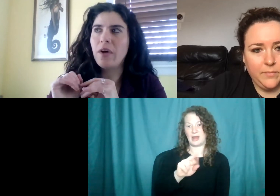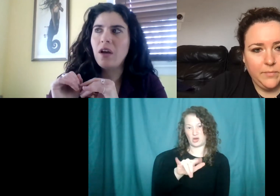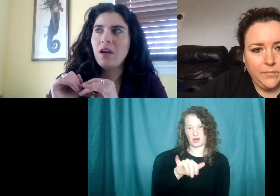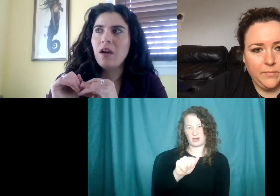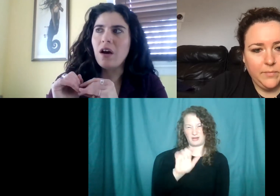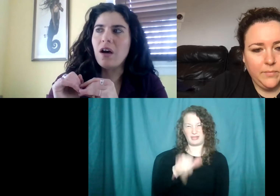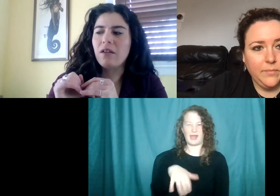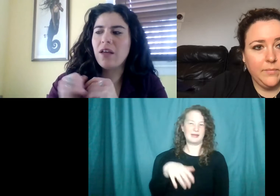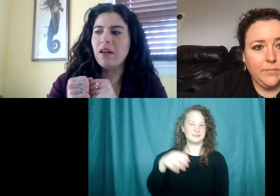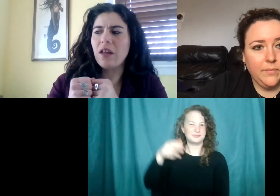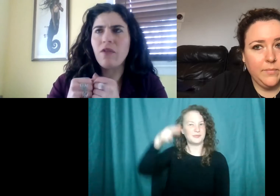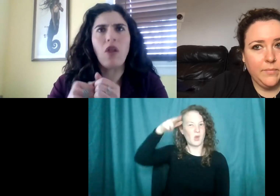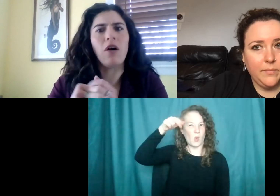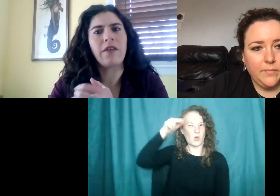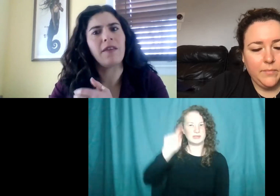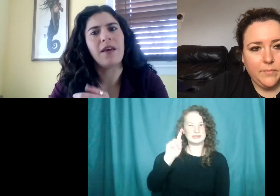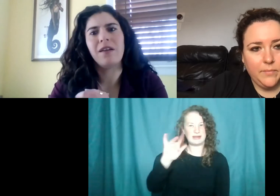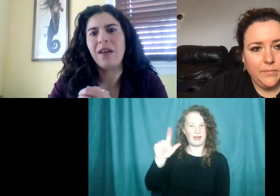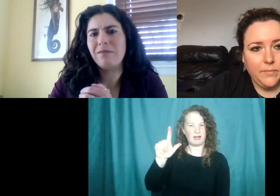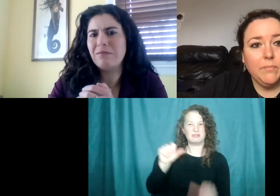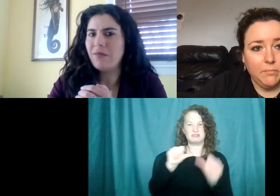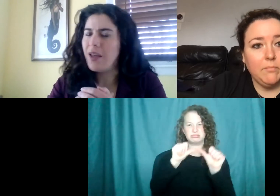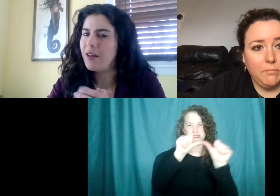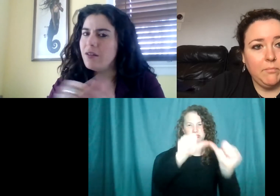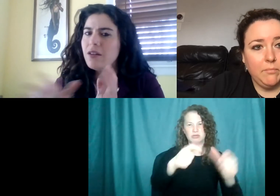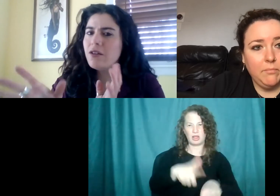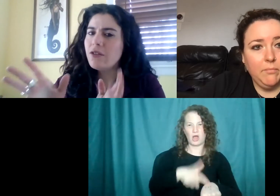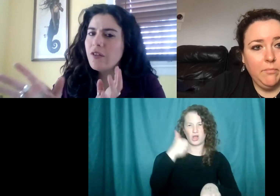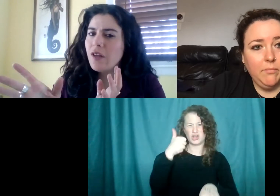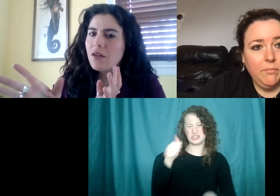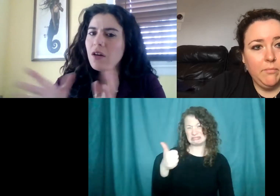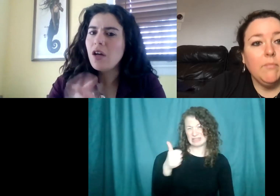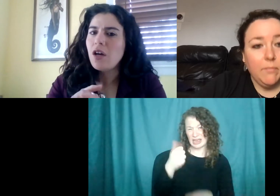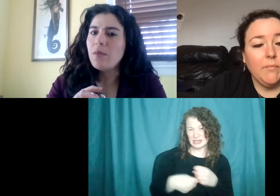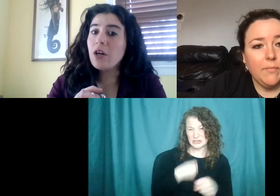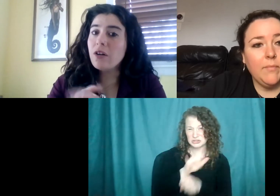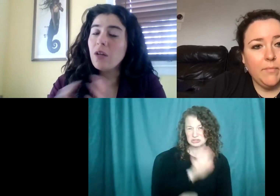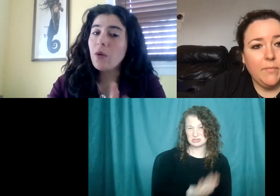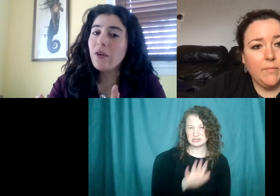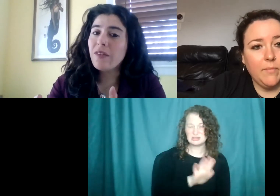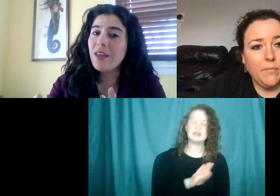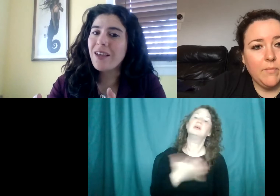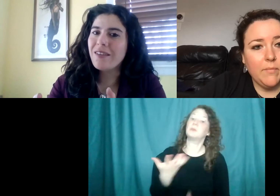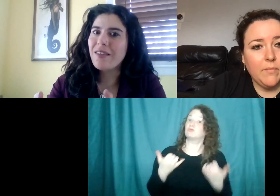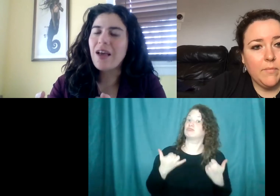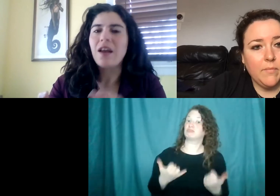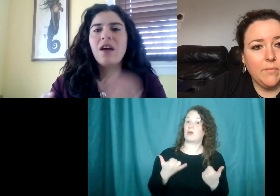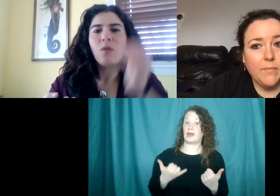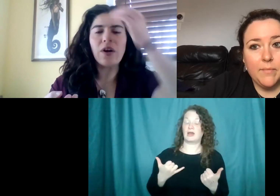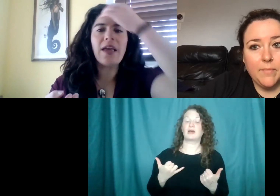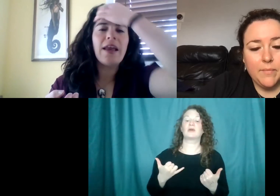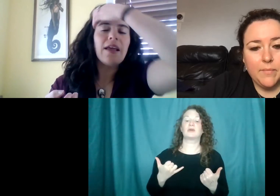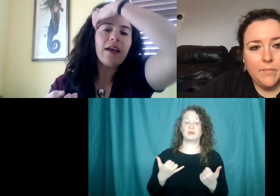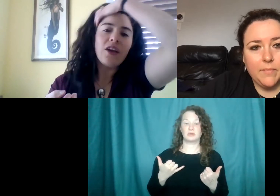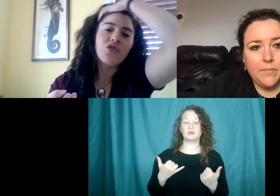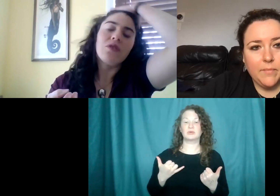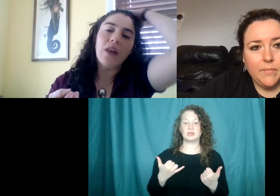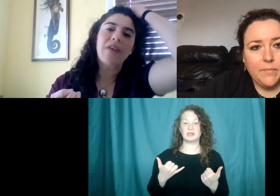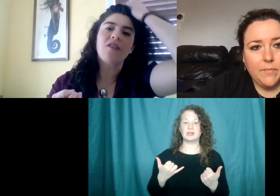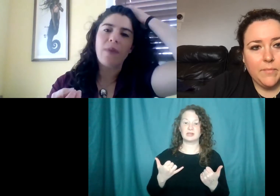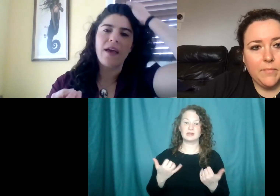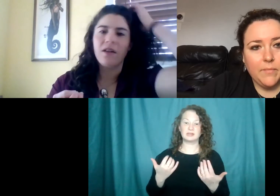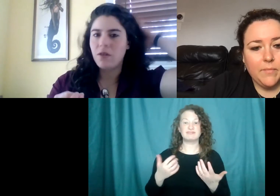kelp, can live longer than that, like 10 years or so. But currently what we're seeing is that we're getting a